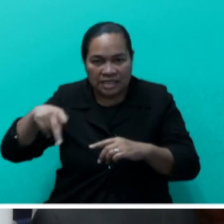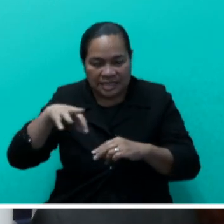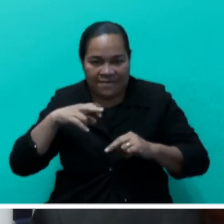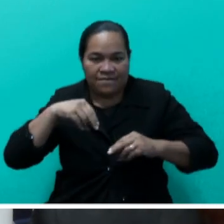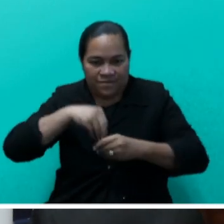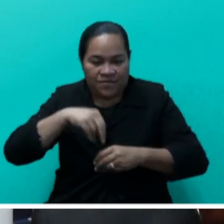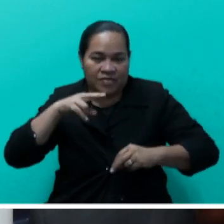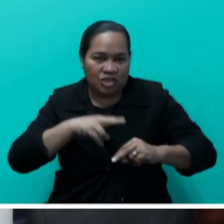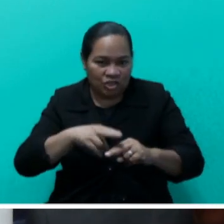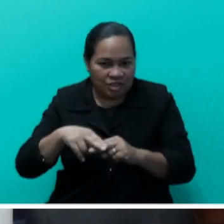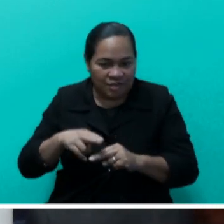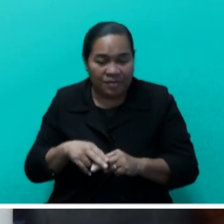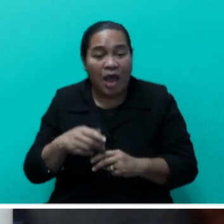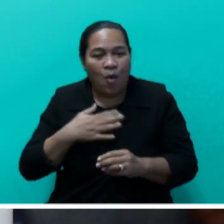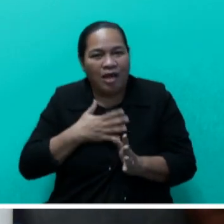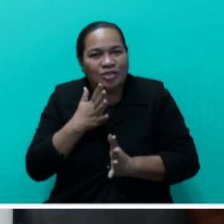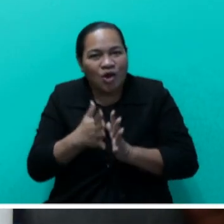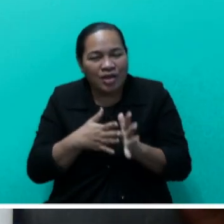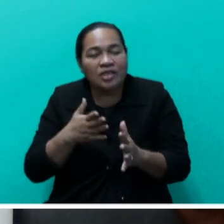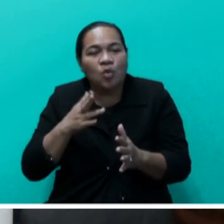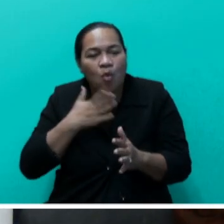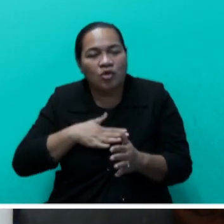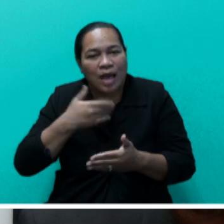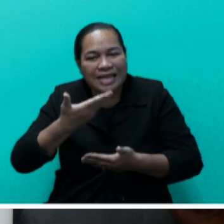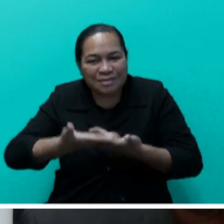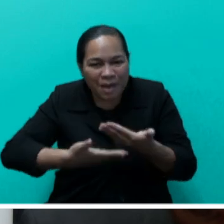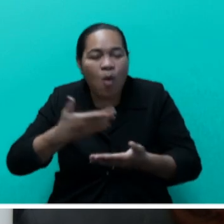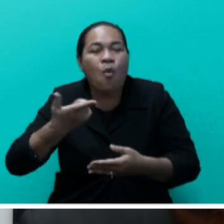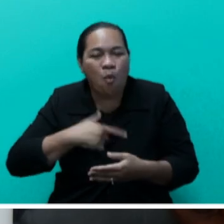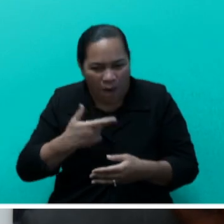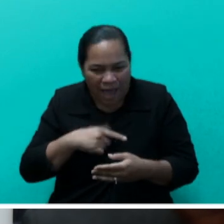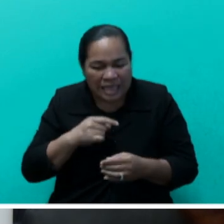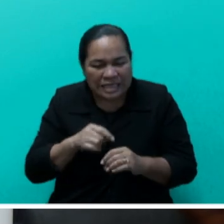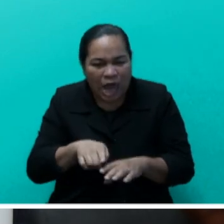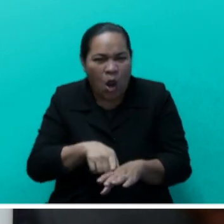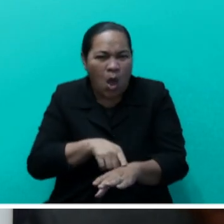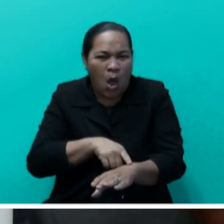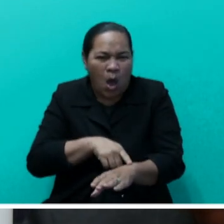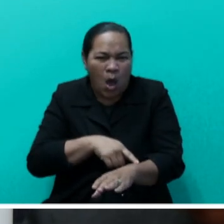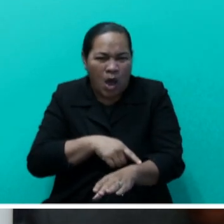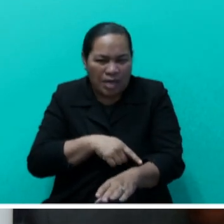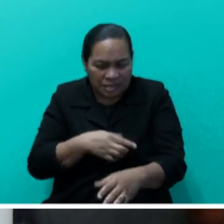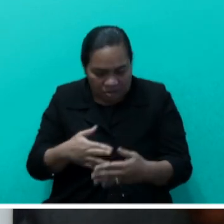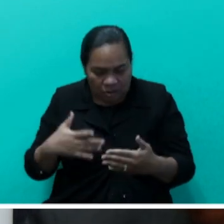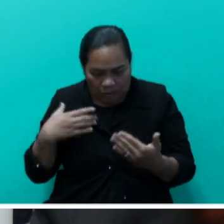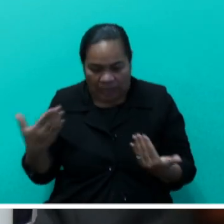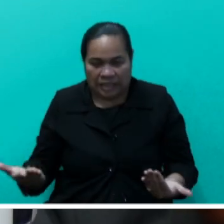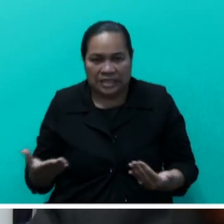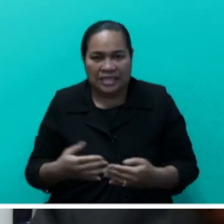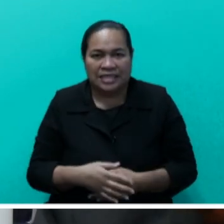said that, sir, I'd like to tell a story just to explain why it's taken a bit of a time to actually get to where we're getting to